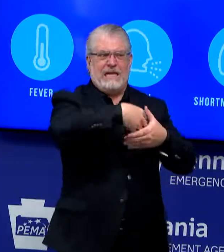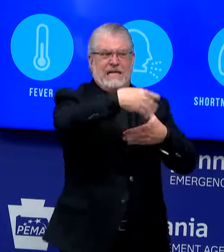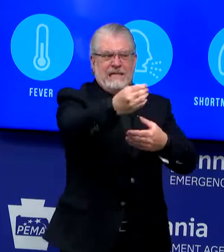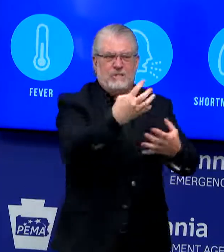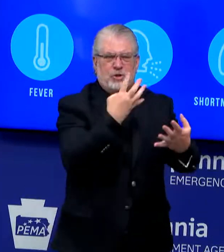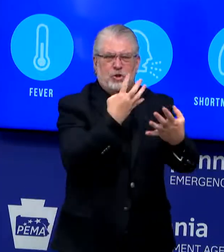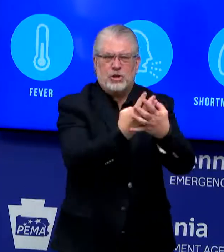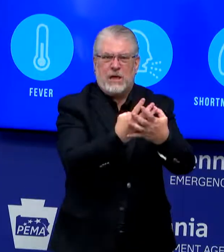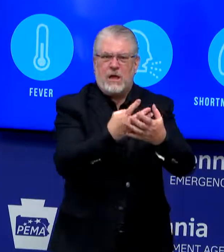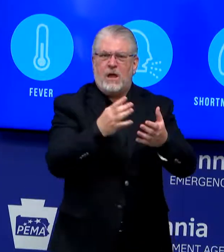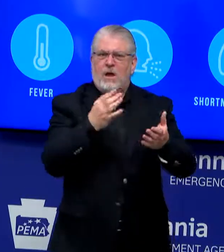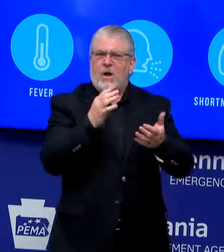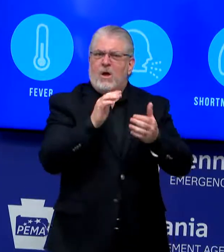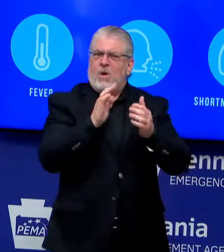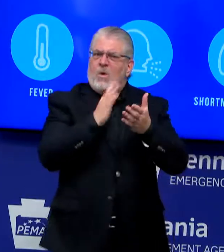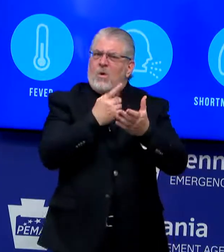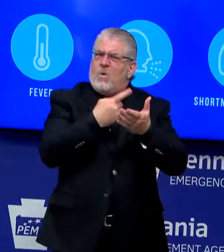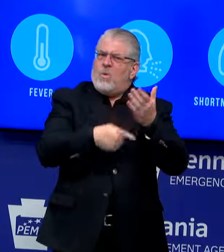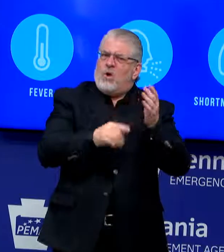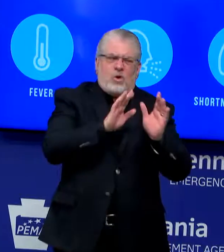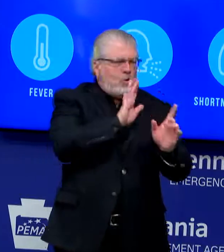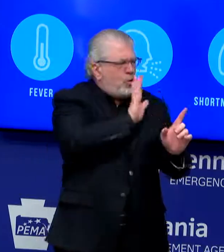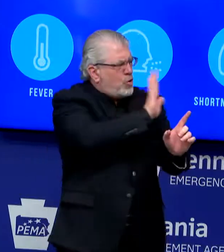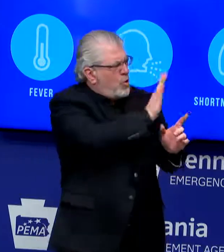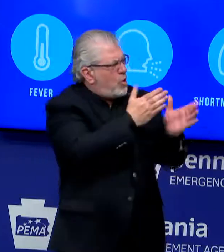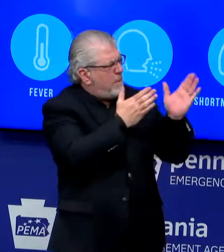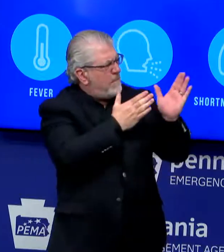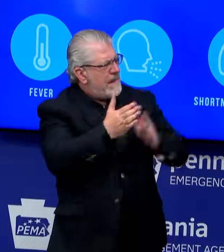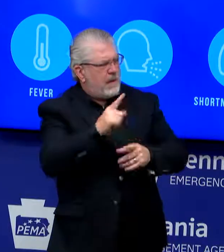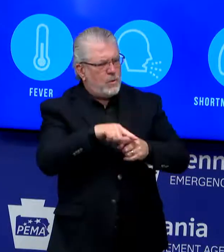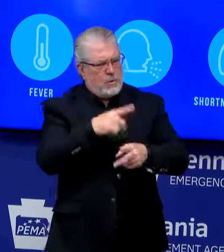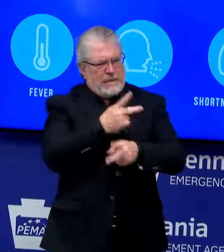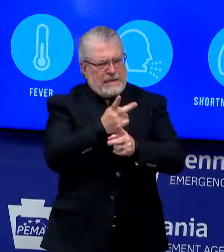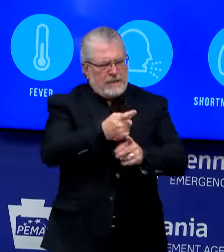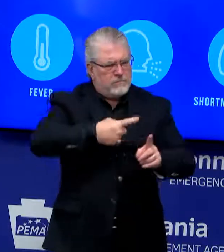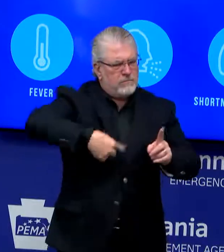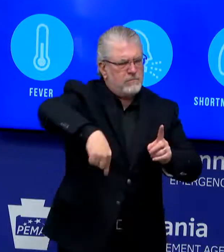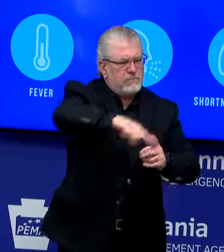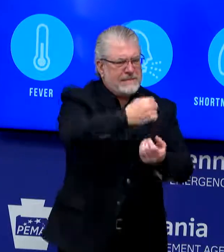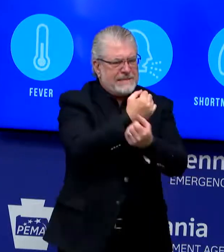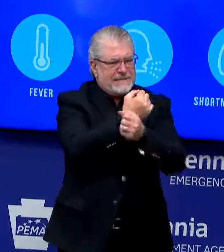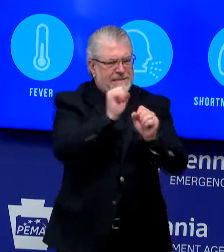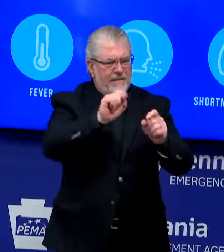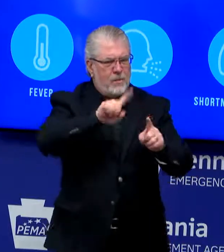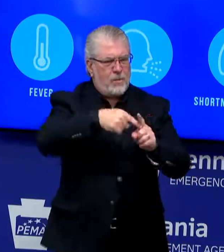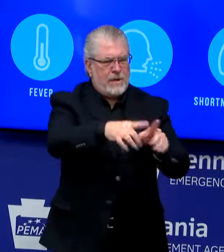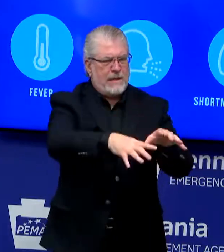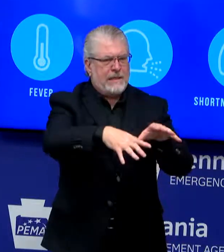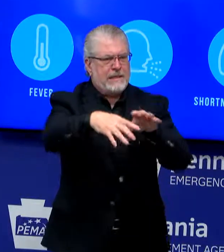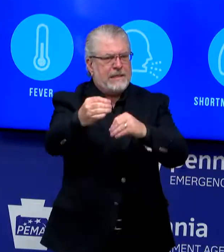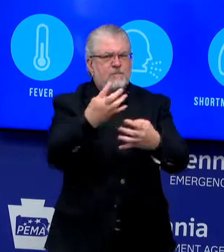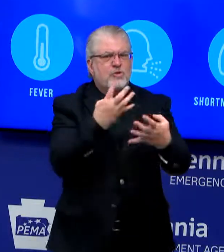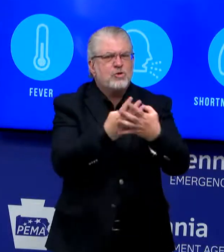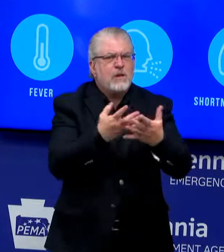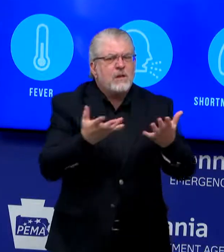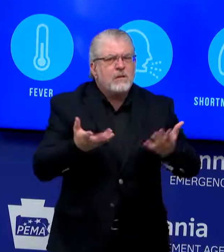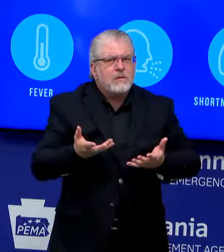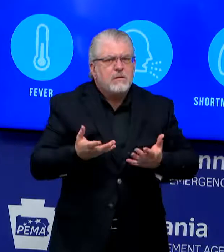There are a couple of things. First of all, we're working with the legislature to streamline the process